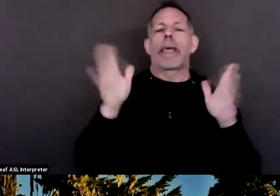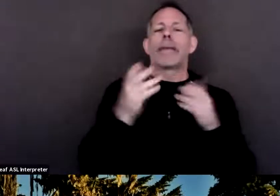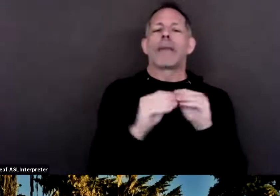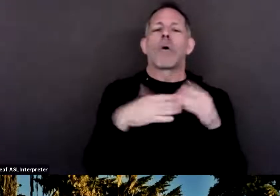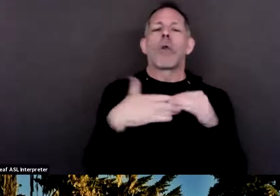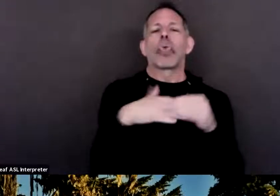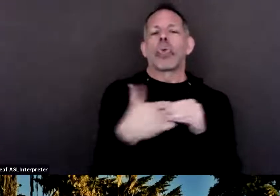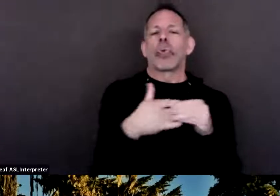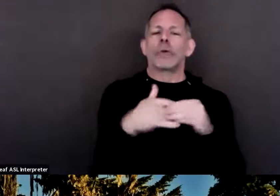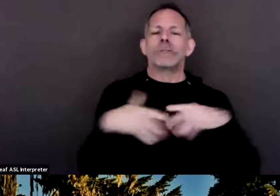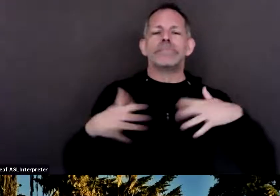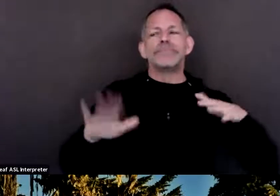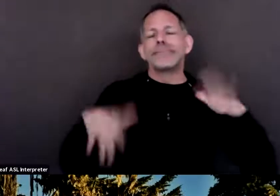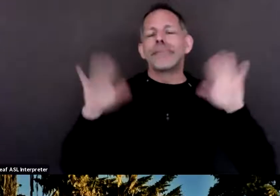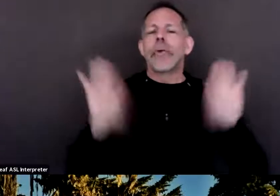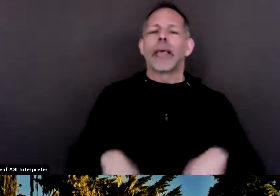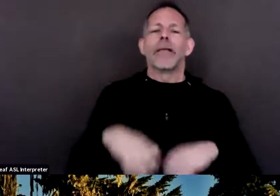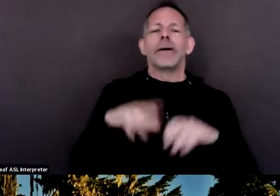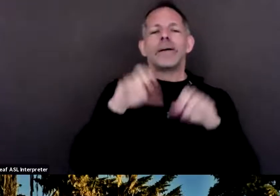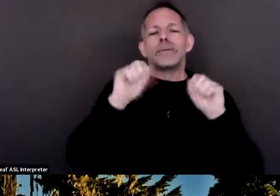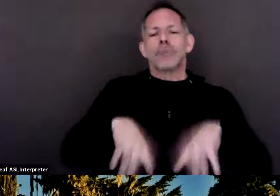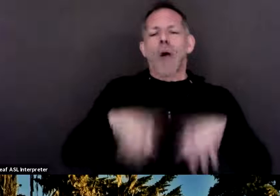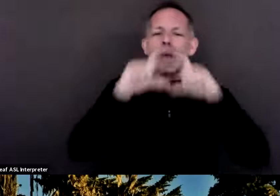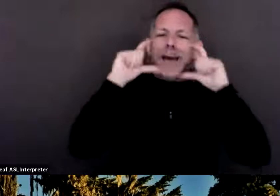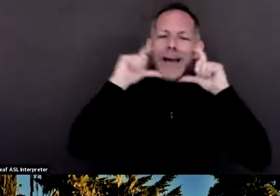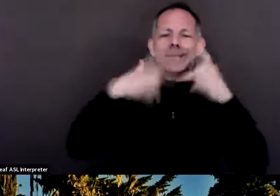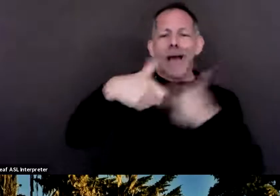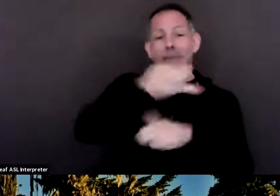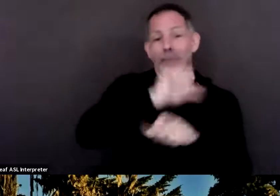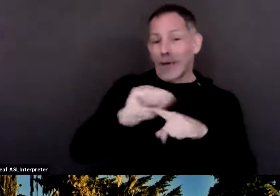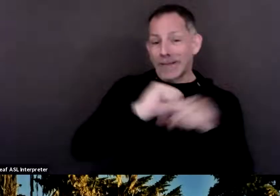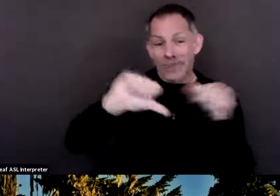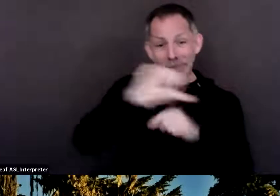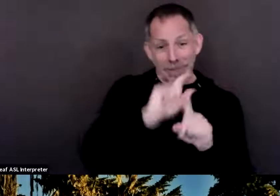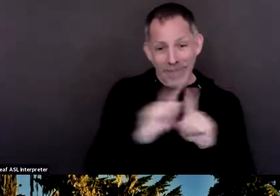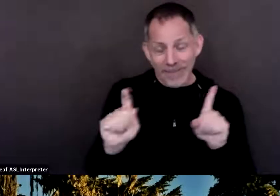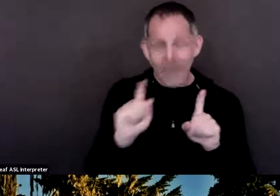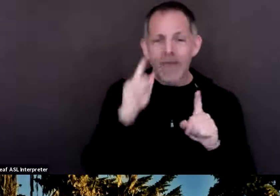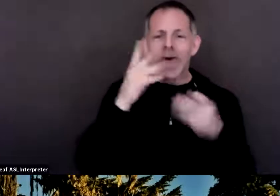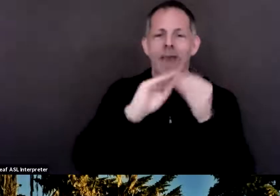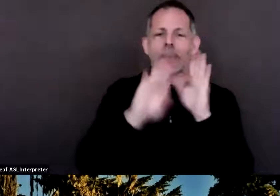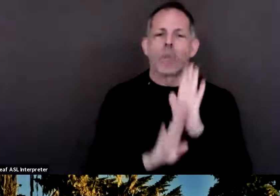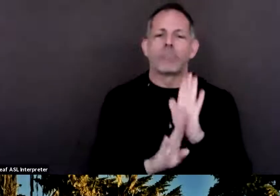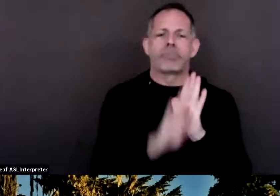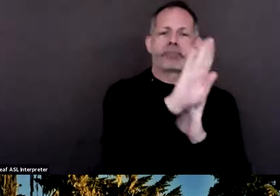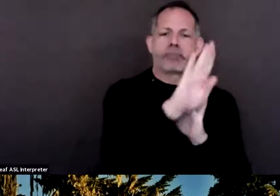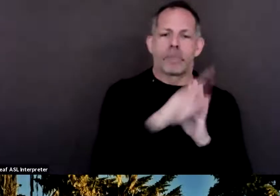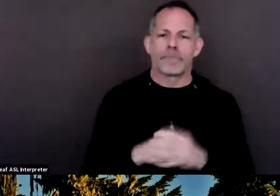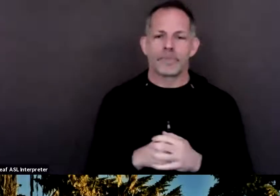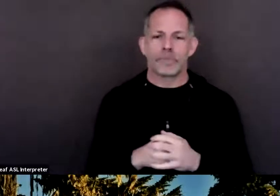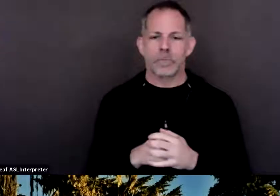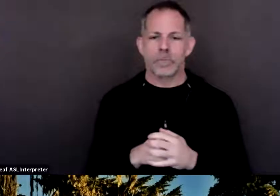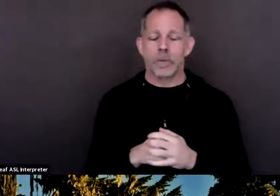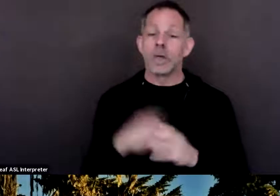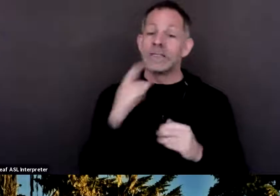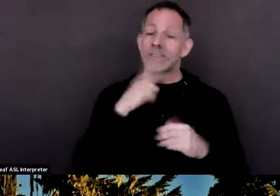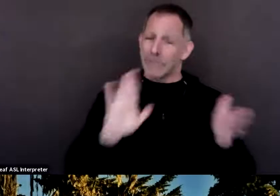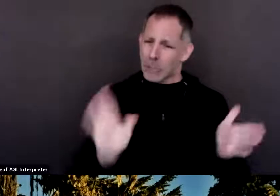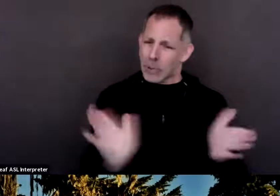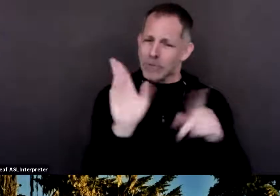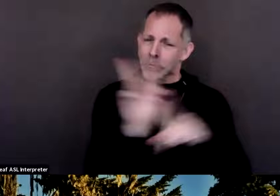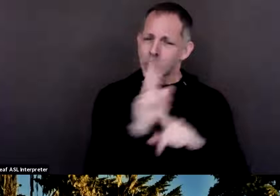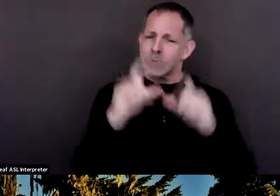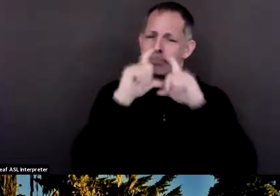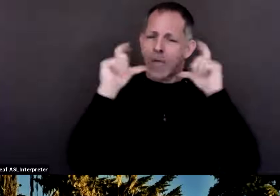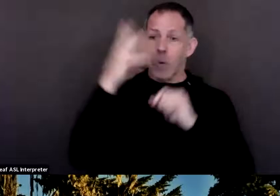their efforts in terms of mask use when outside the home, avoiding gatherings, especially indoor gatherings, keeping indoor